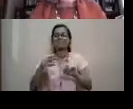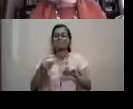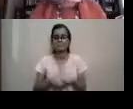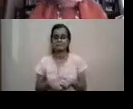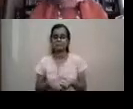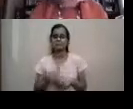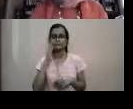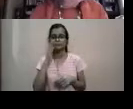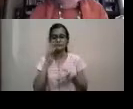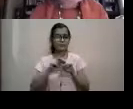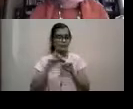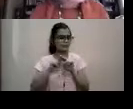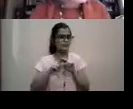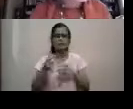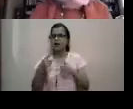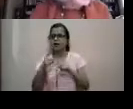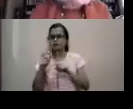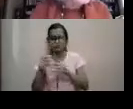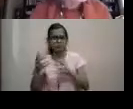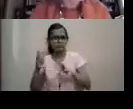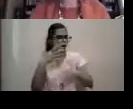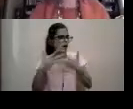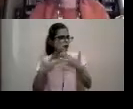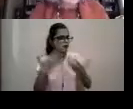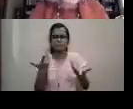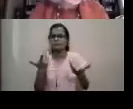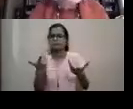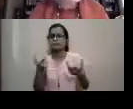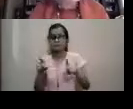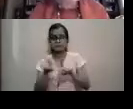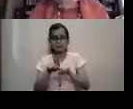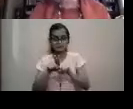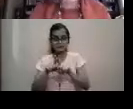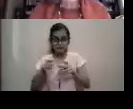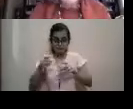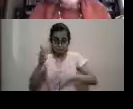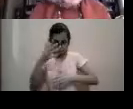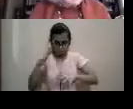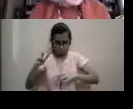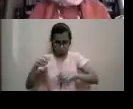the action needs to be taken up as care by the cared for.